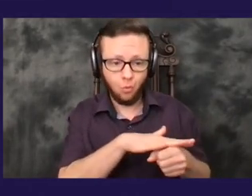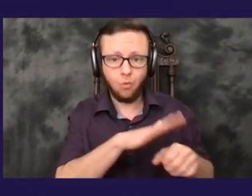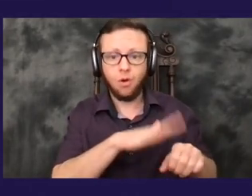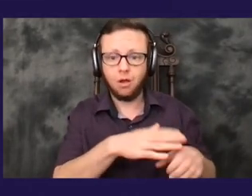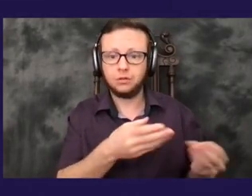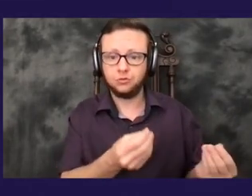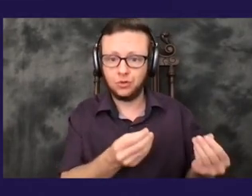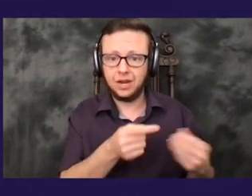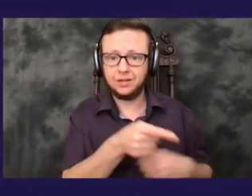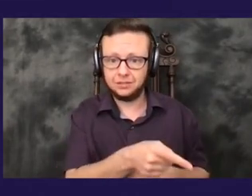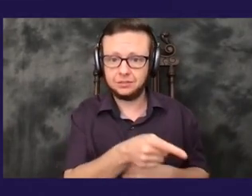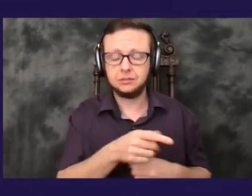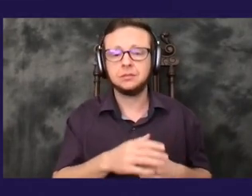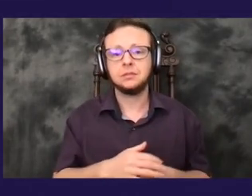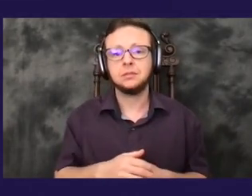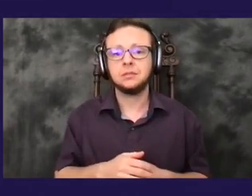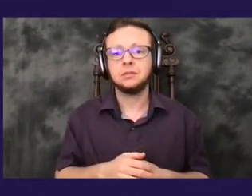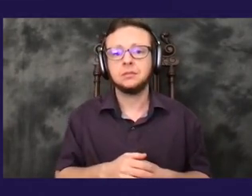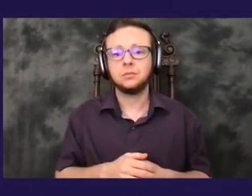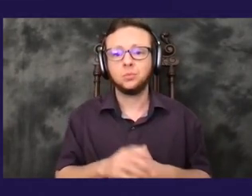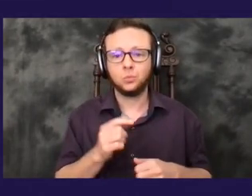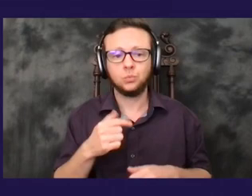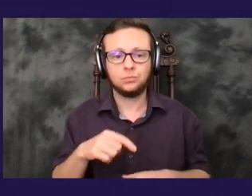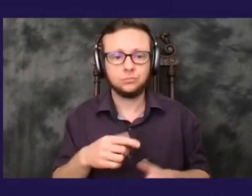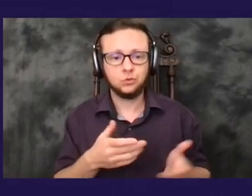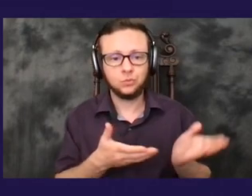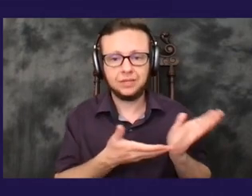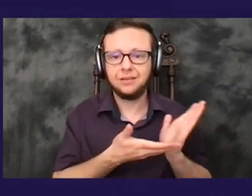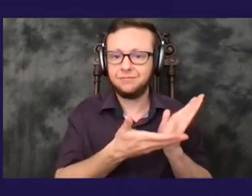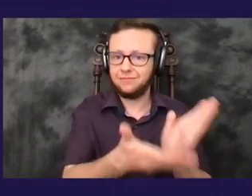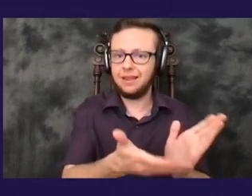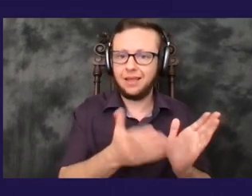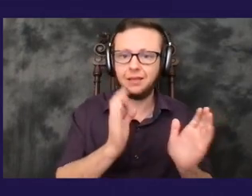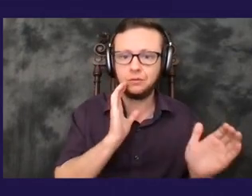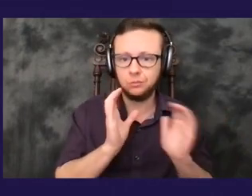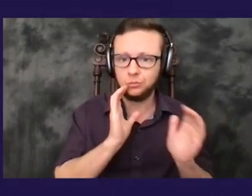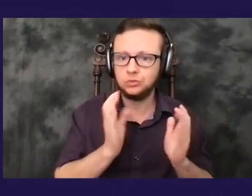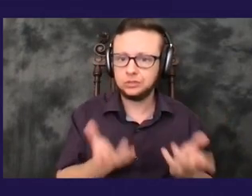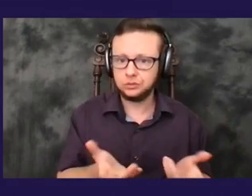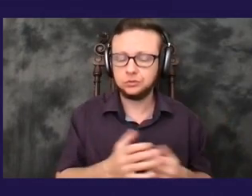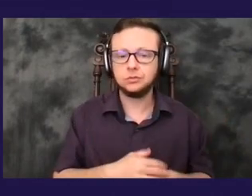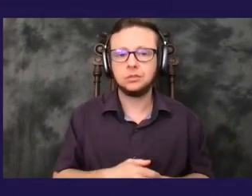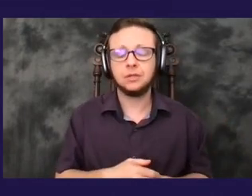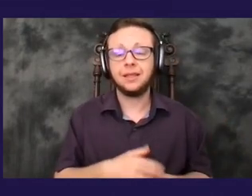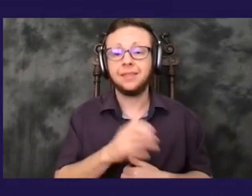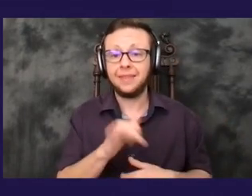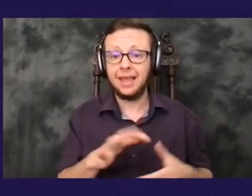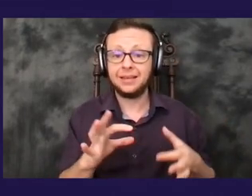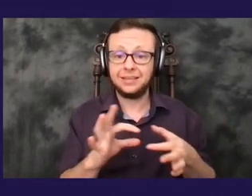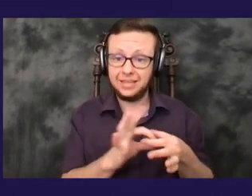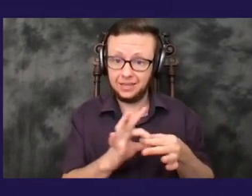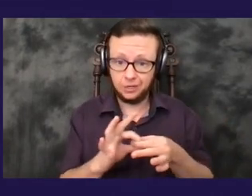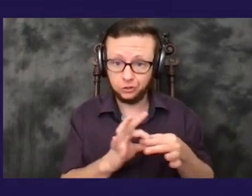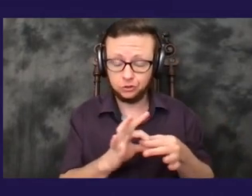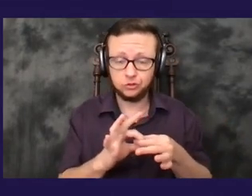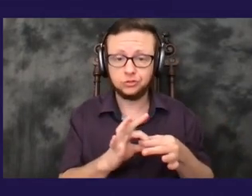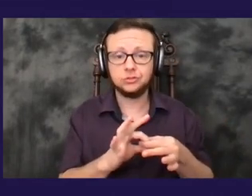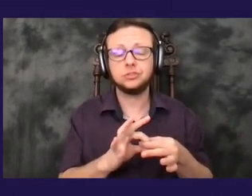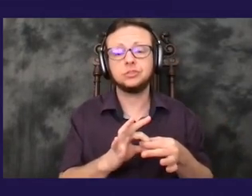to be basically the conveyors of the communication. That connection